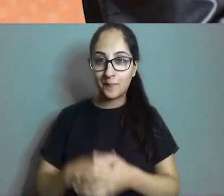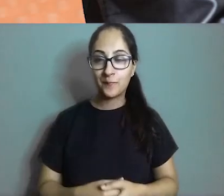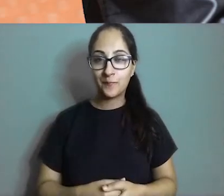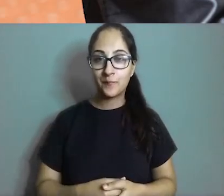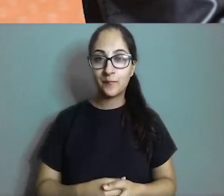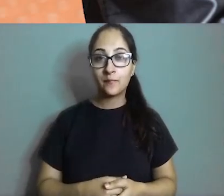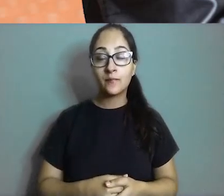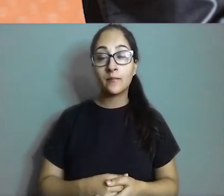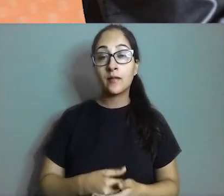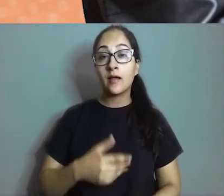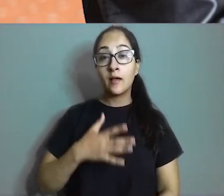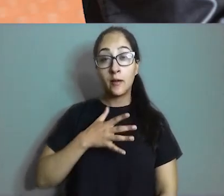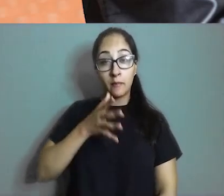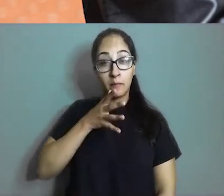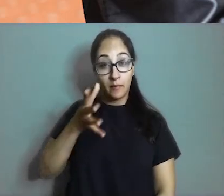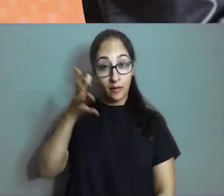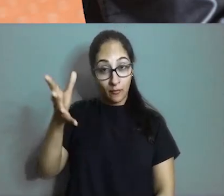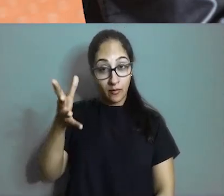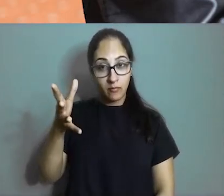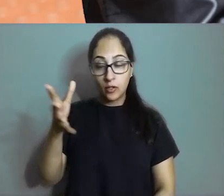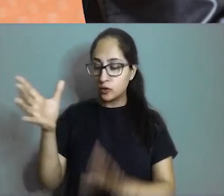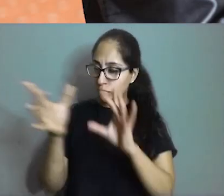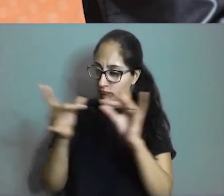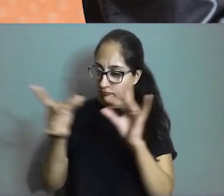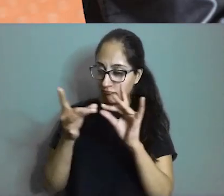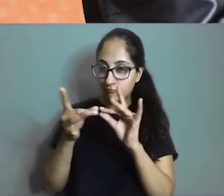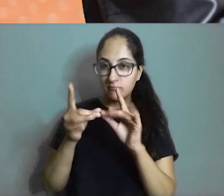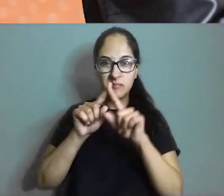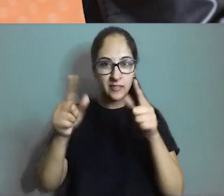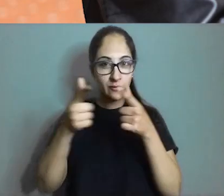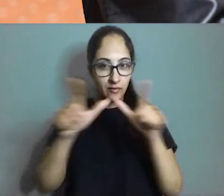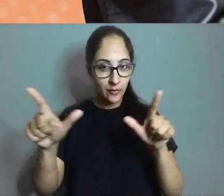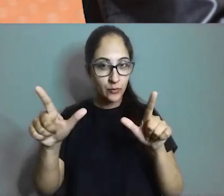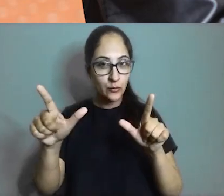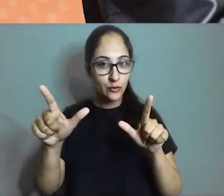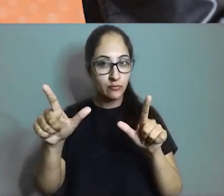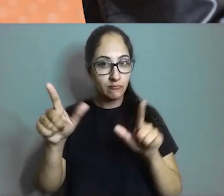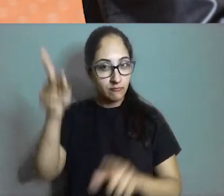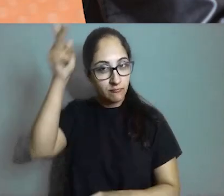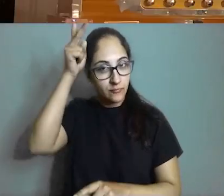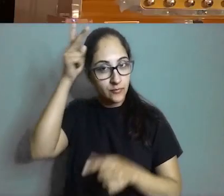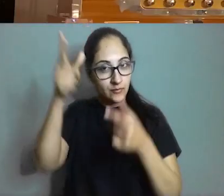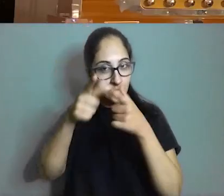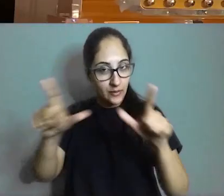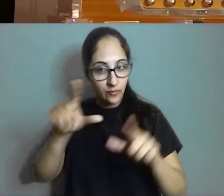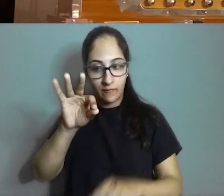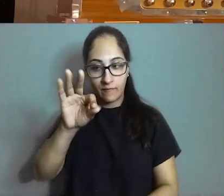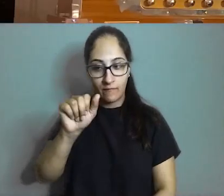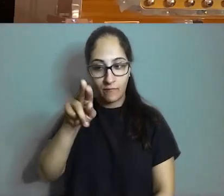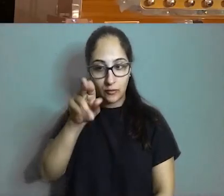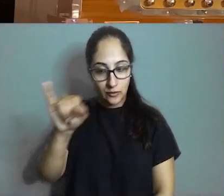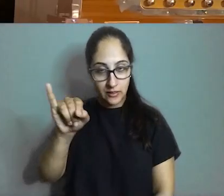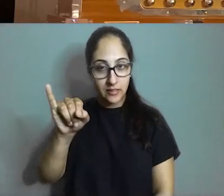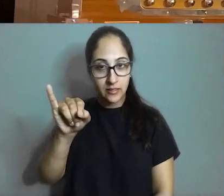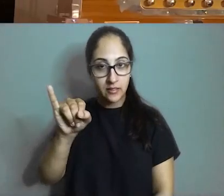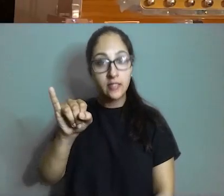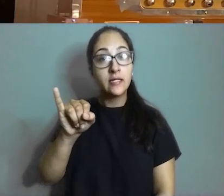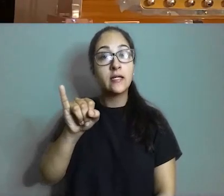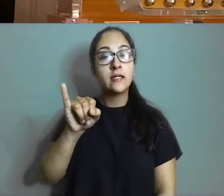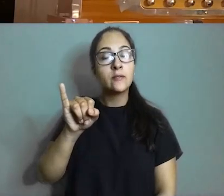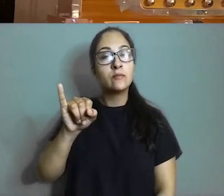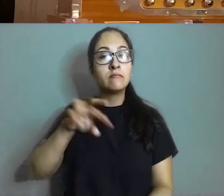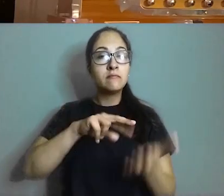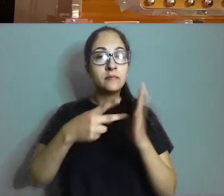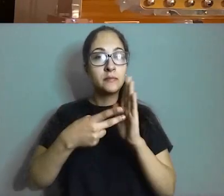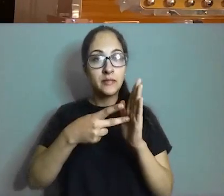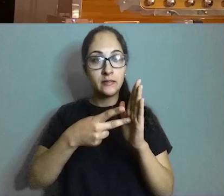forward to the next Jubilee Arts and looking forward to meaningful ways to contribute on some level. So my grandma always say that,